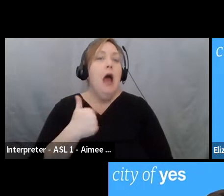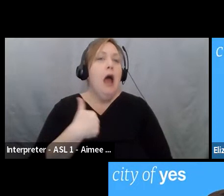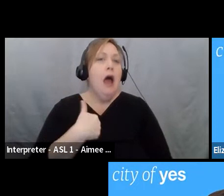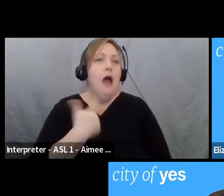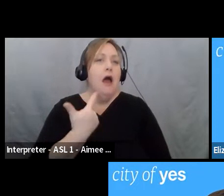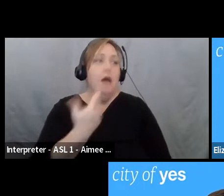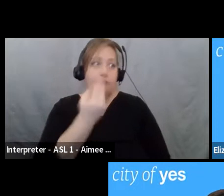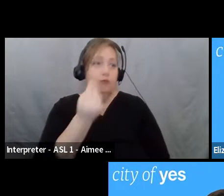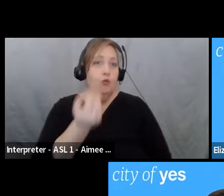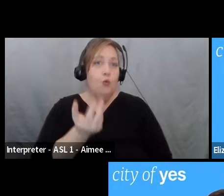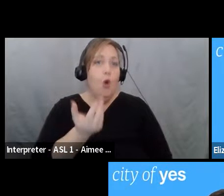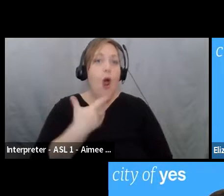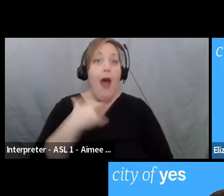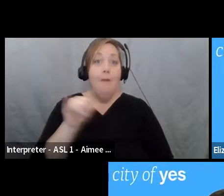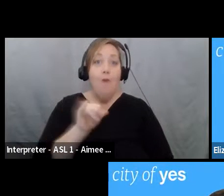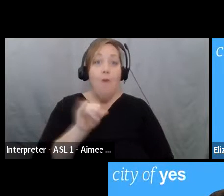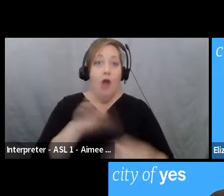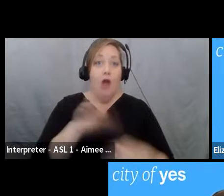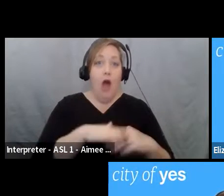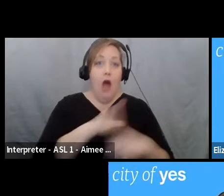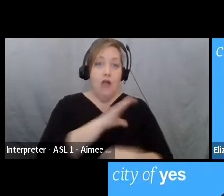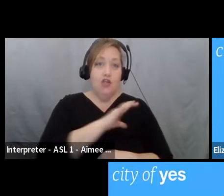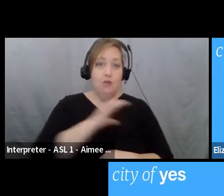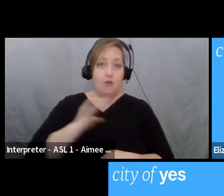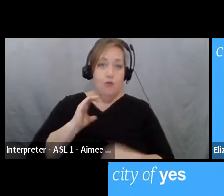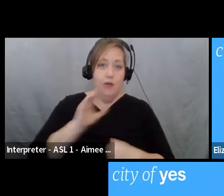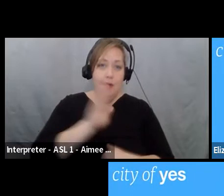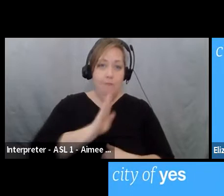been told, I'm also on Community Board 5.